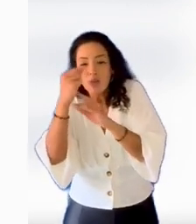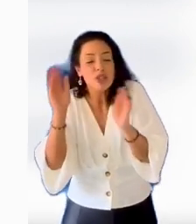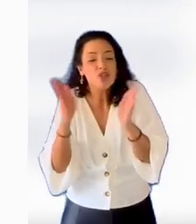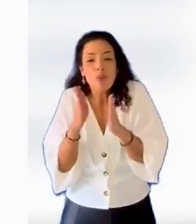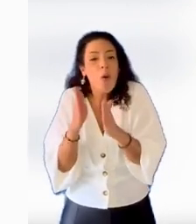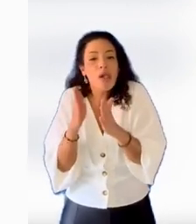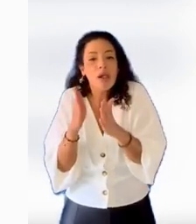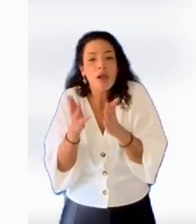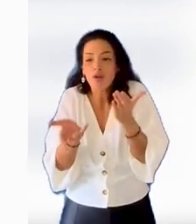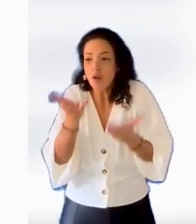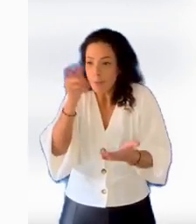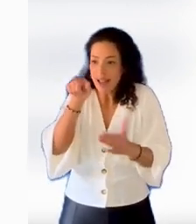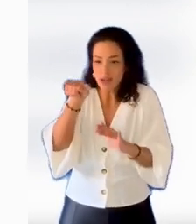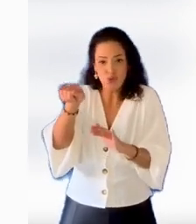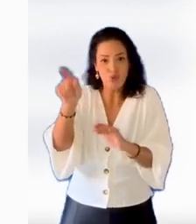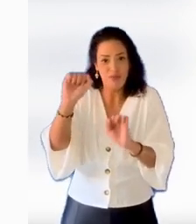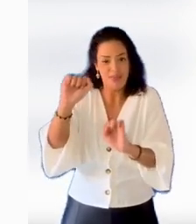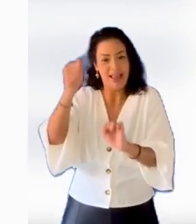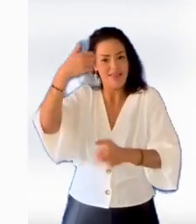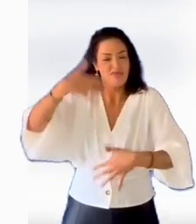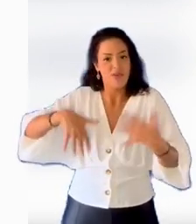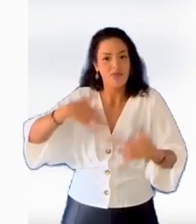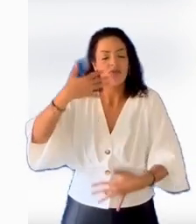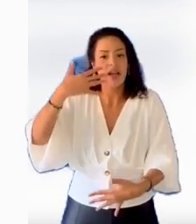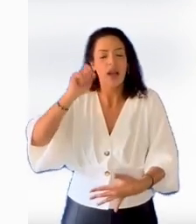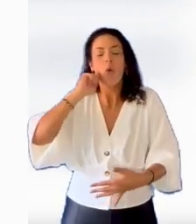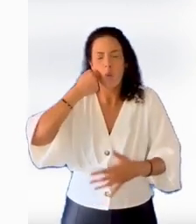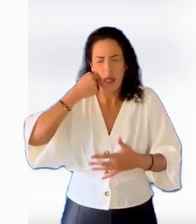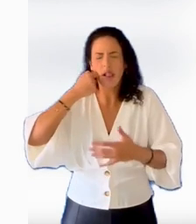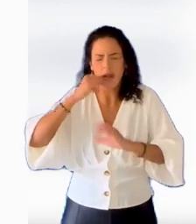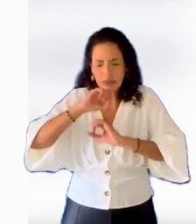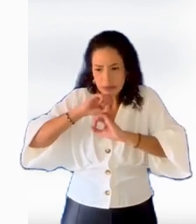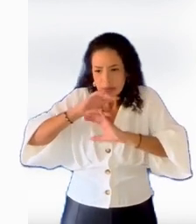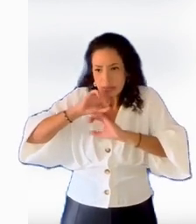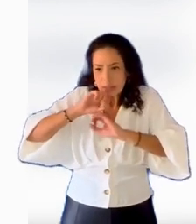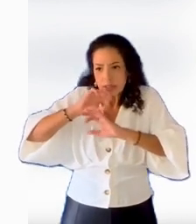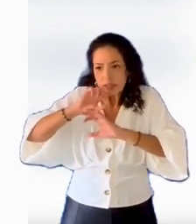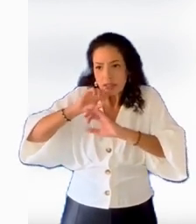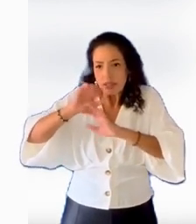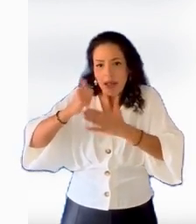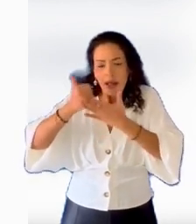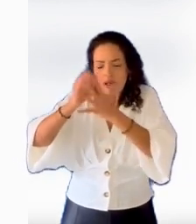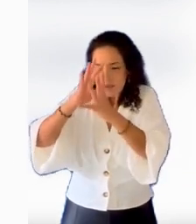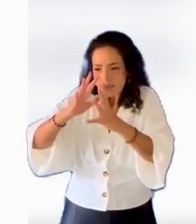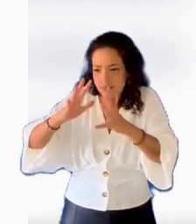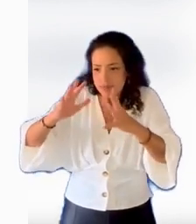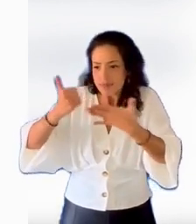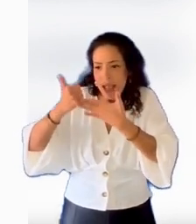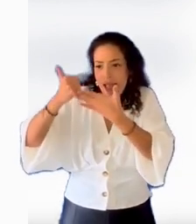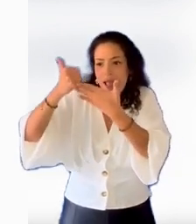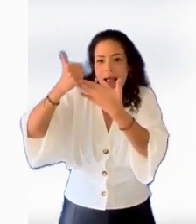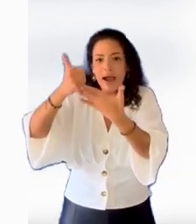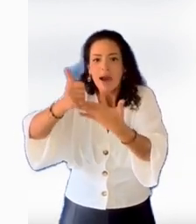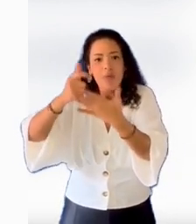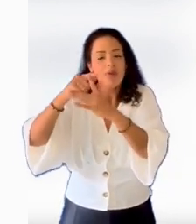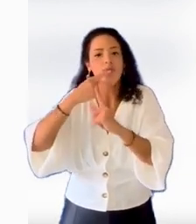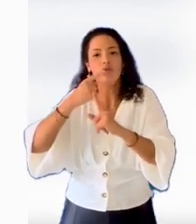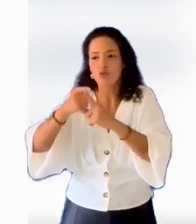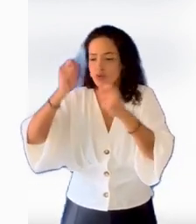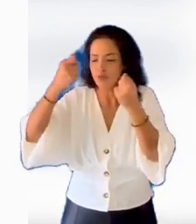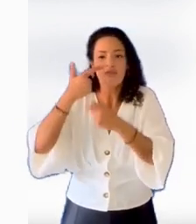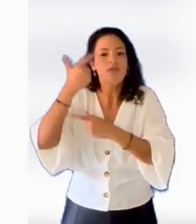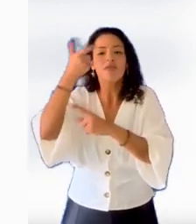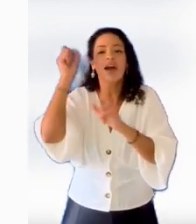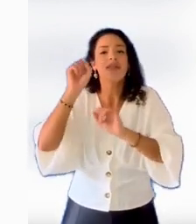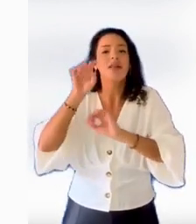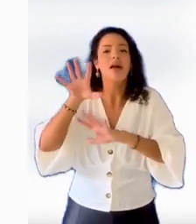with the magnitude of someone's suffering. They will accumulate and grow over time, illuminating the way out of those shadows.